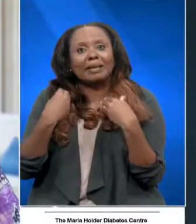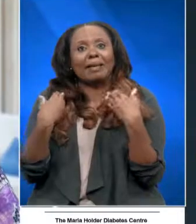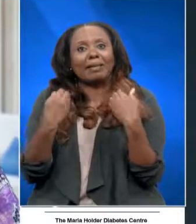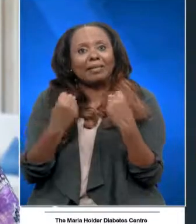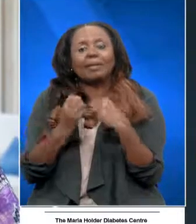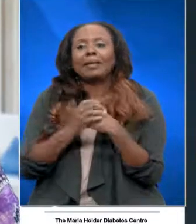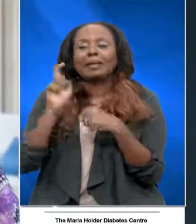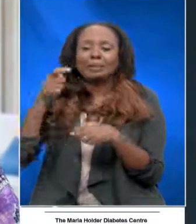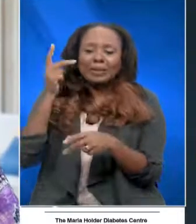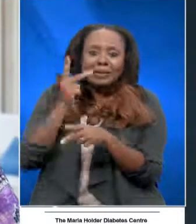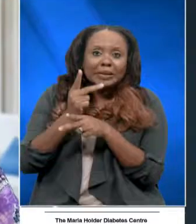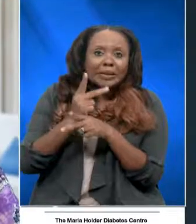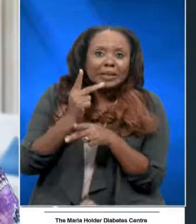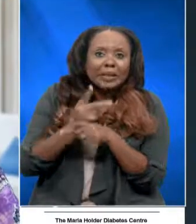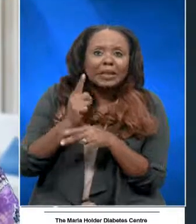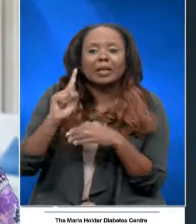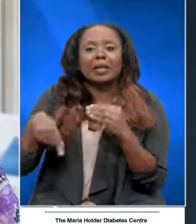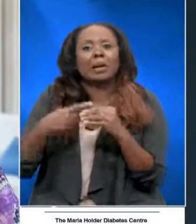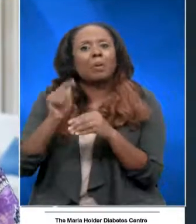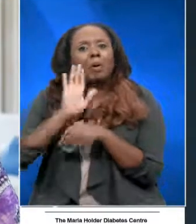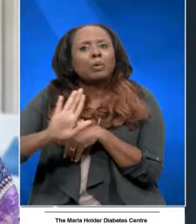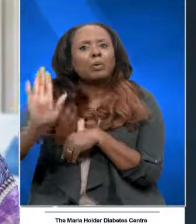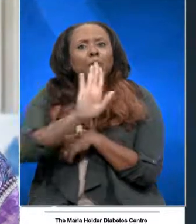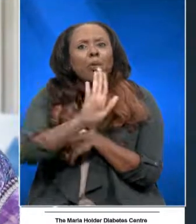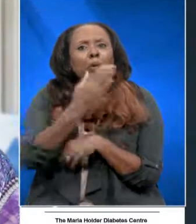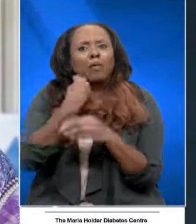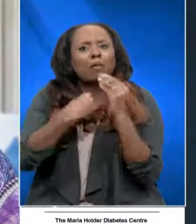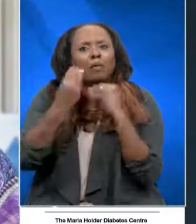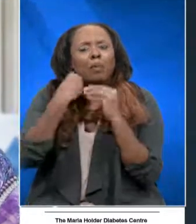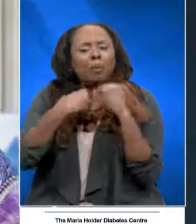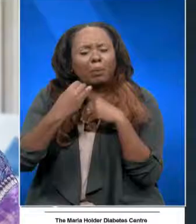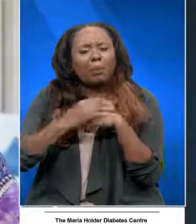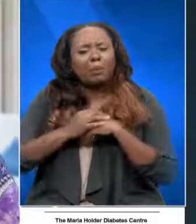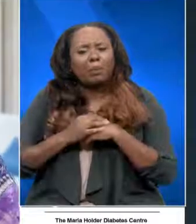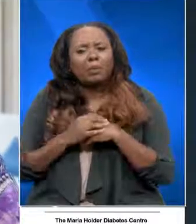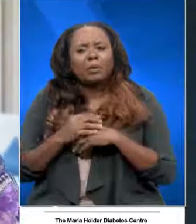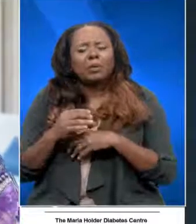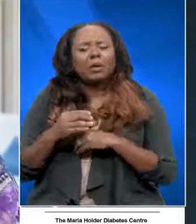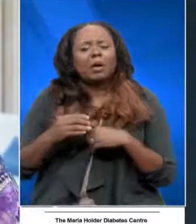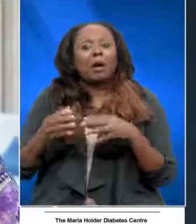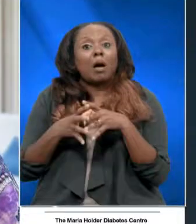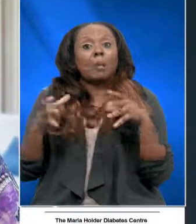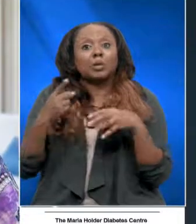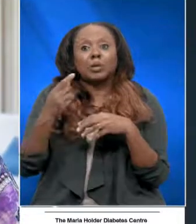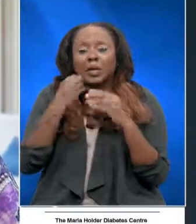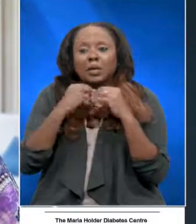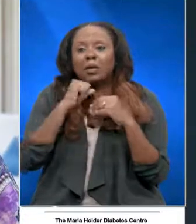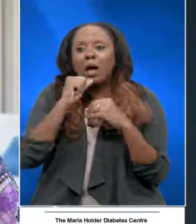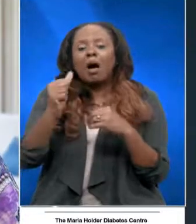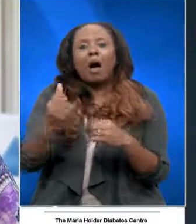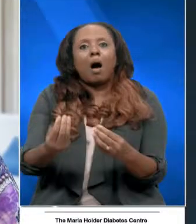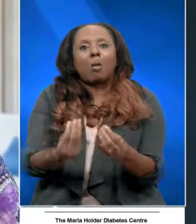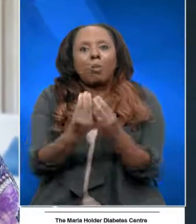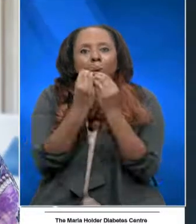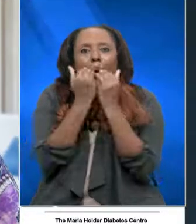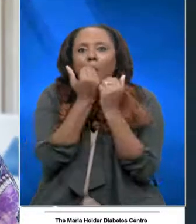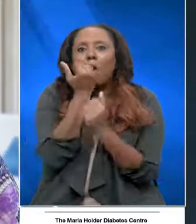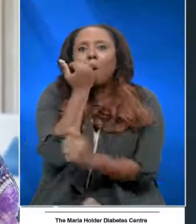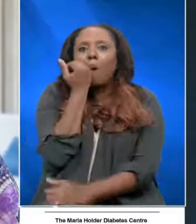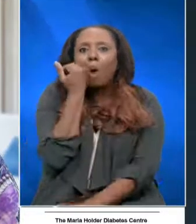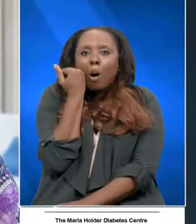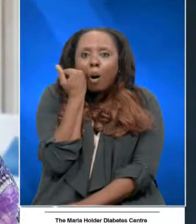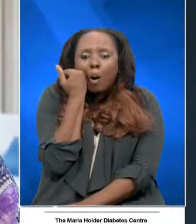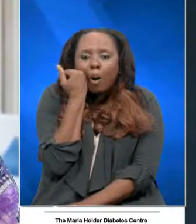very careful about what you eat. And we put a lot of emphasis on portion sizes. But when it comes